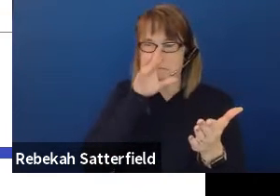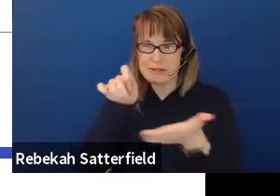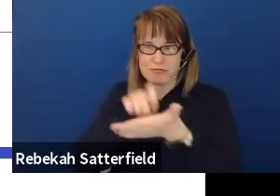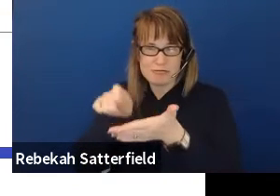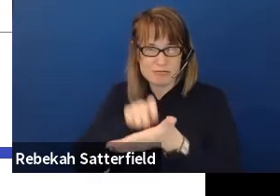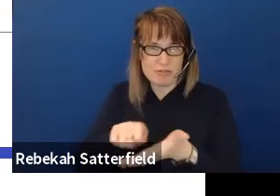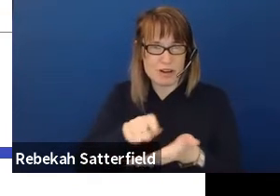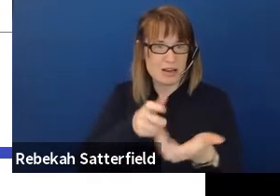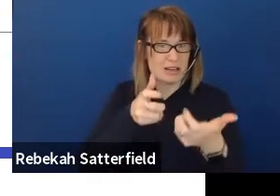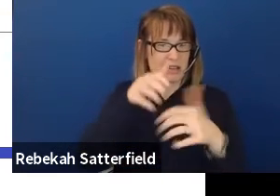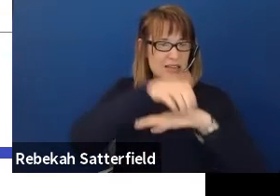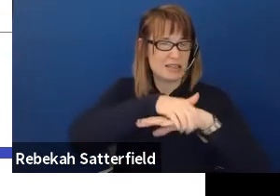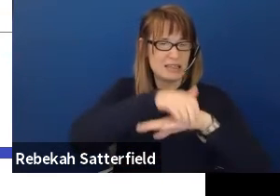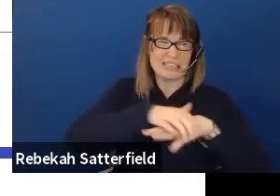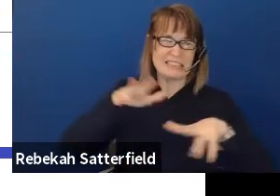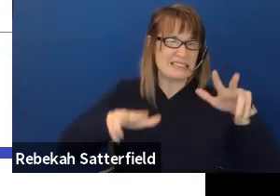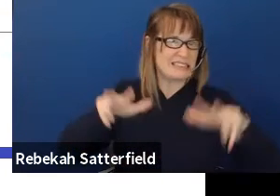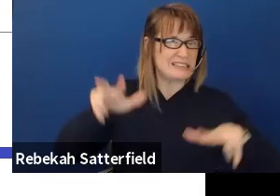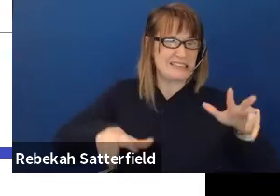or understand English.